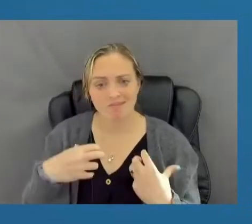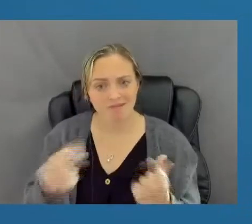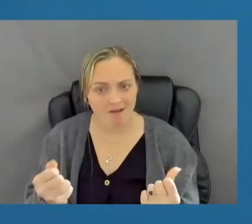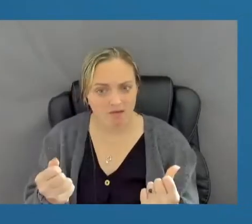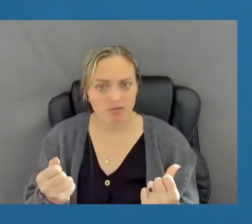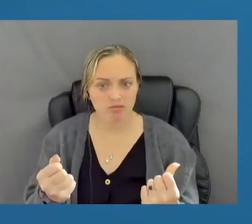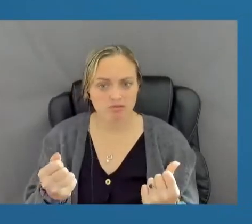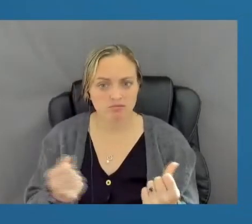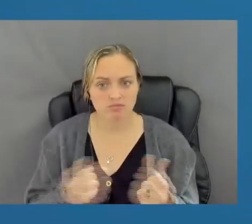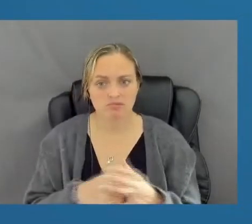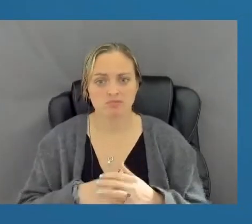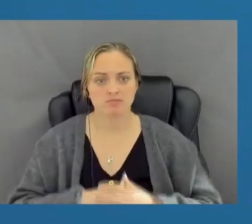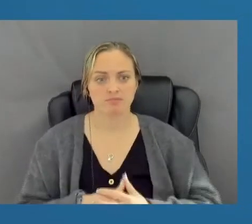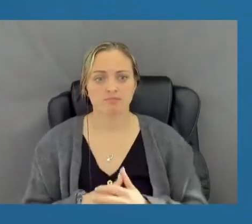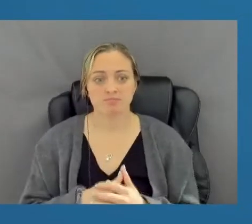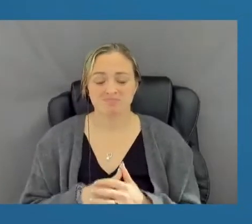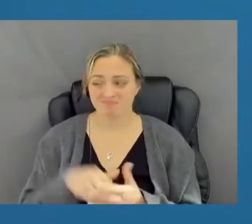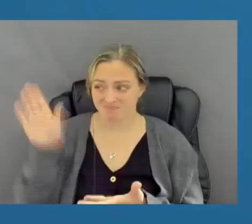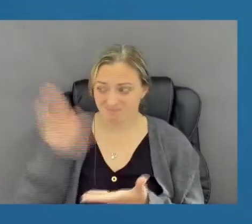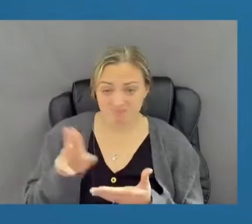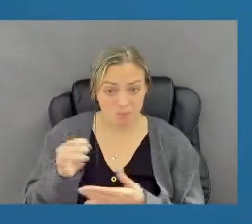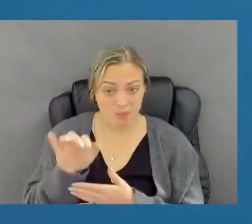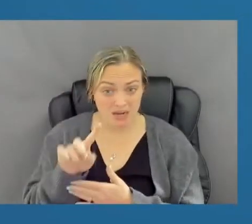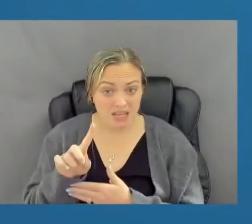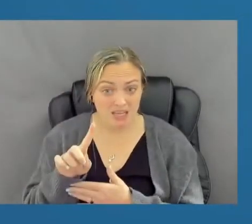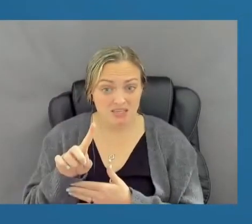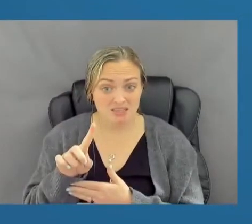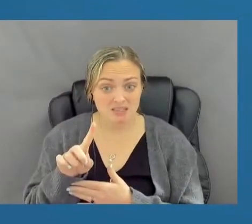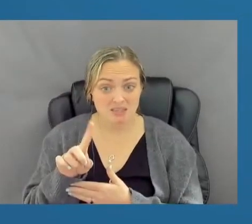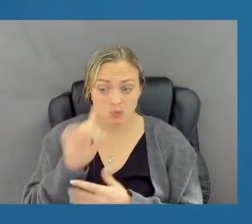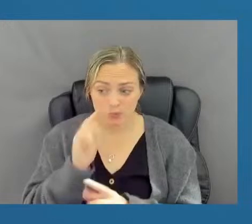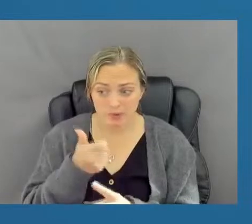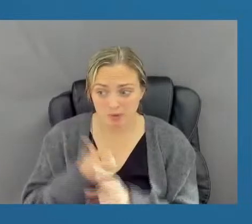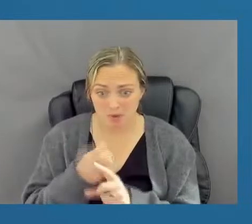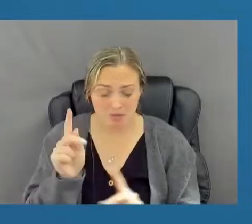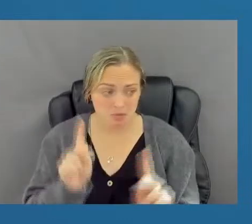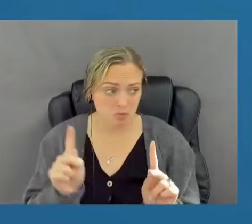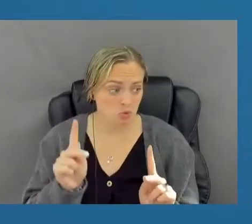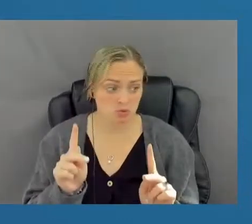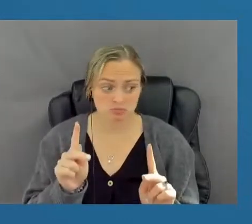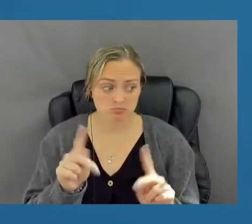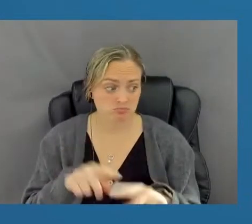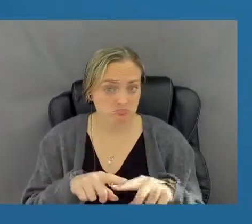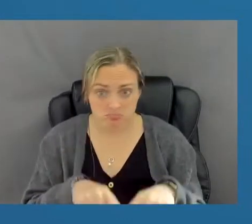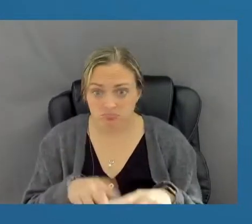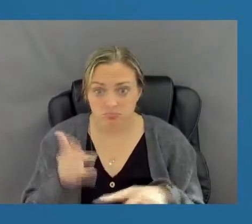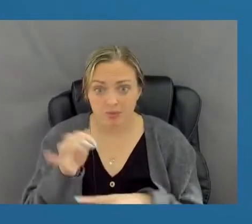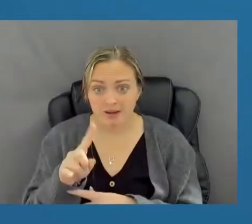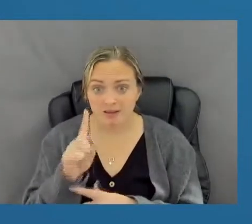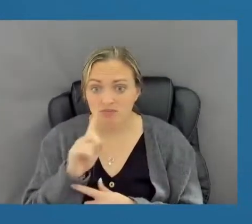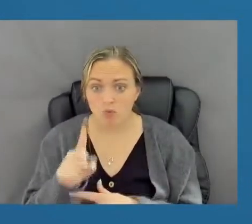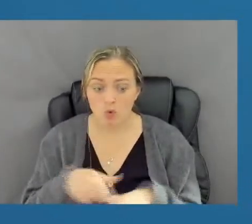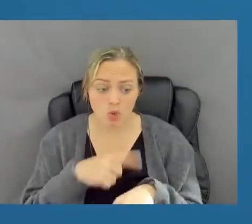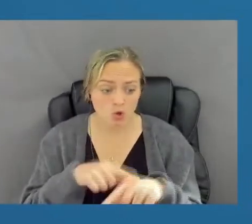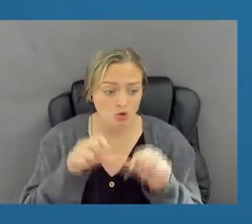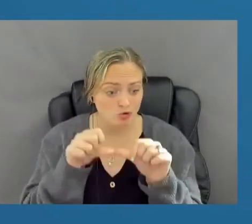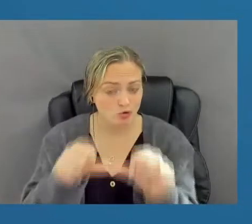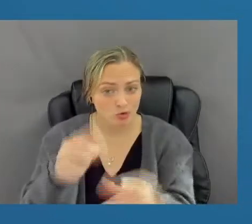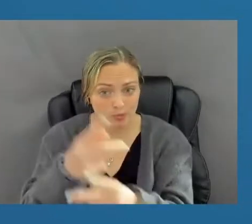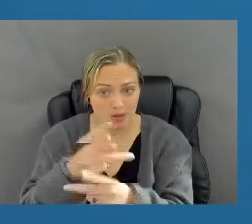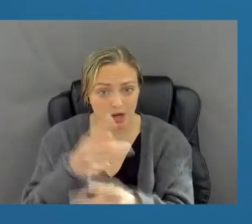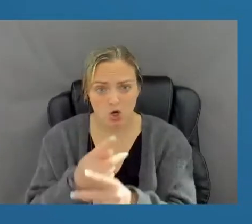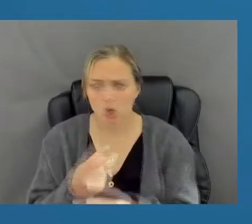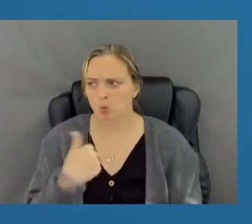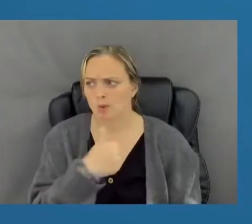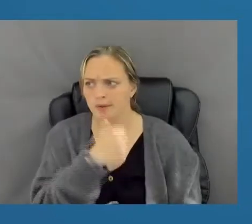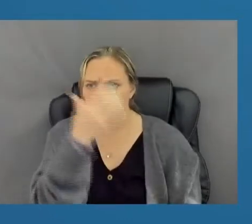their health. Cuts to Medicaid will also impact those who rely on Medicaid for long-term care. And we know that